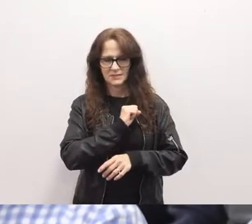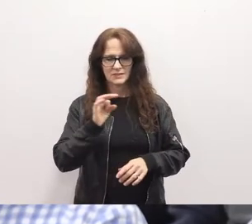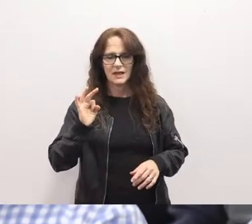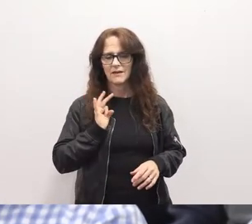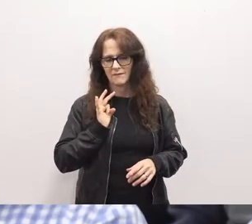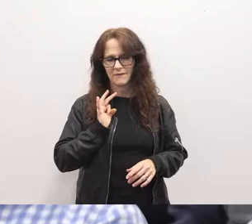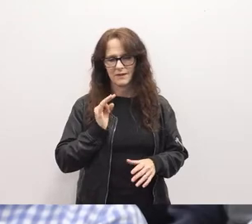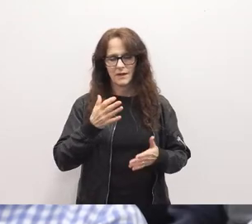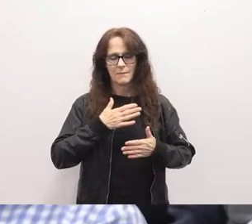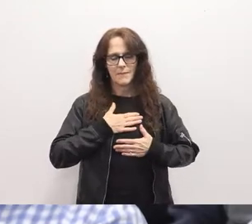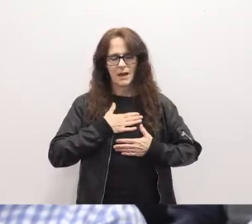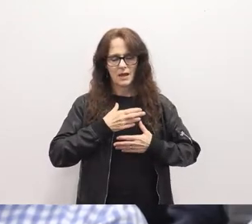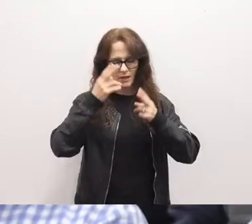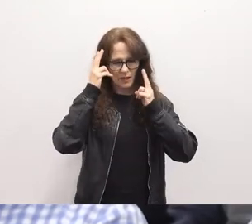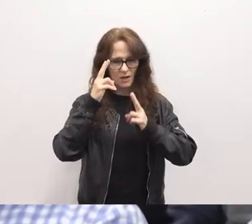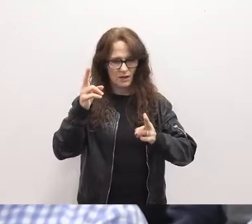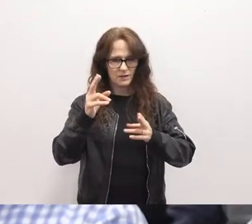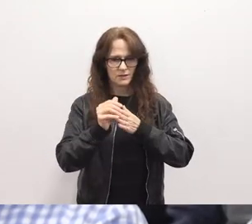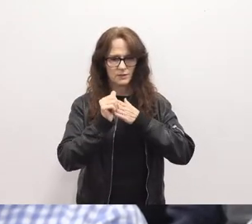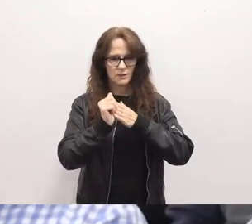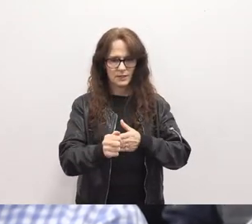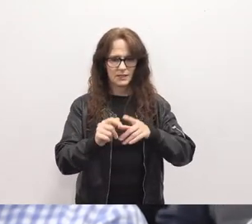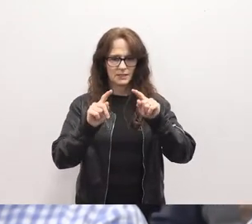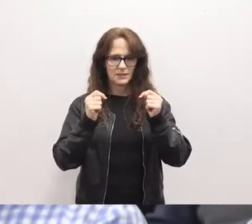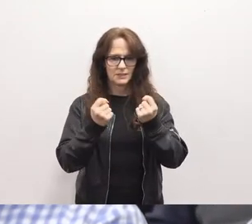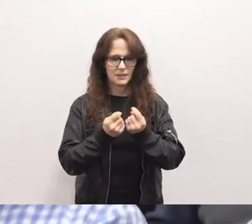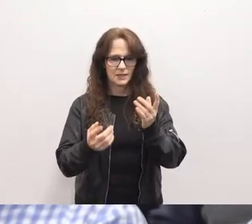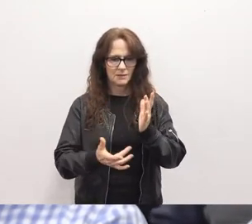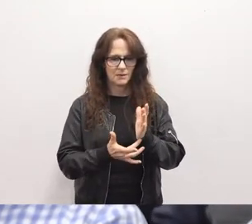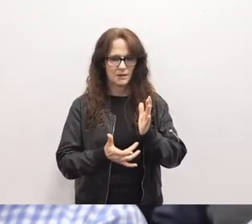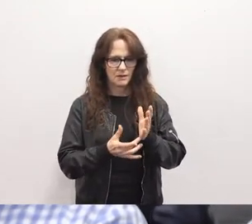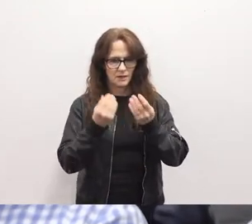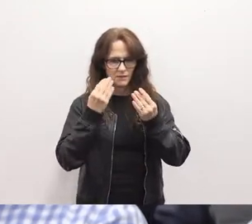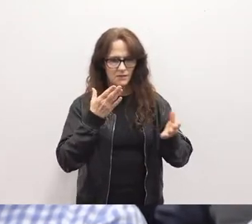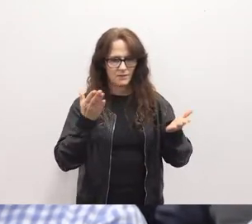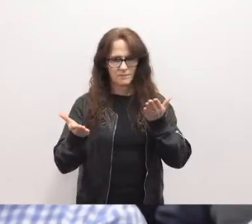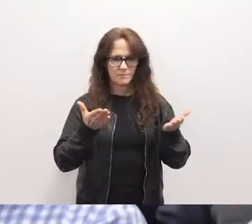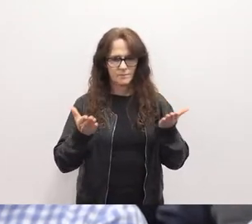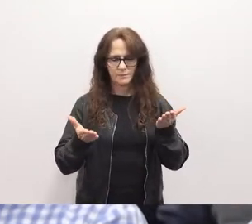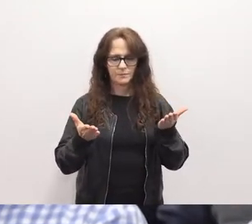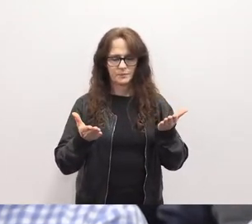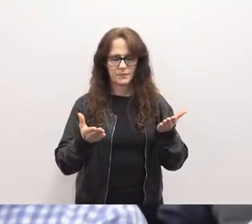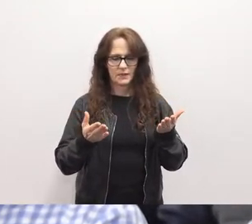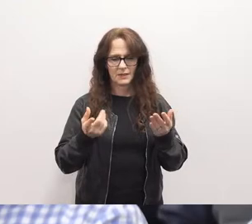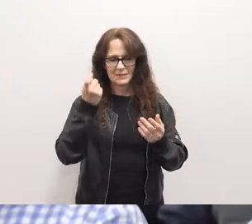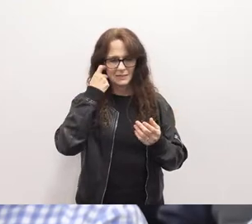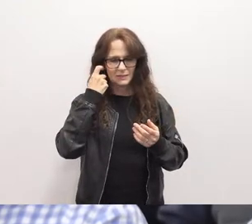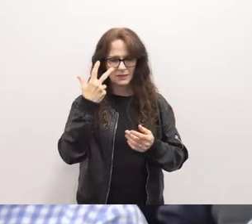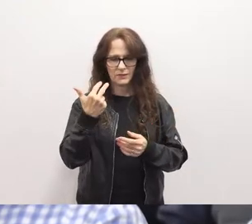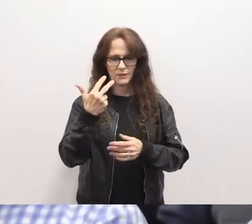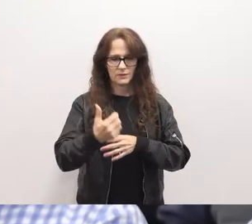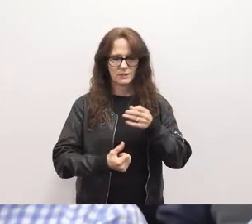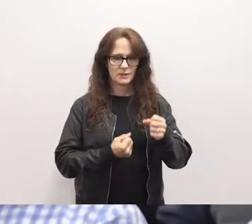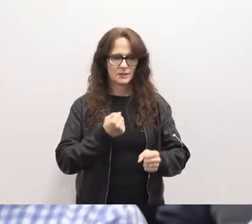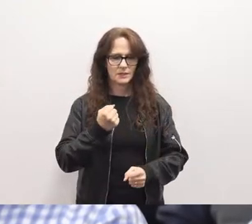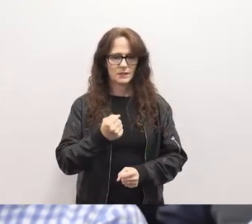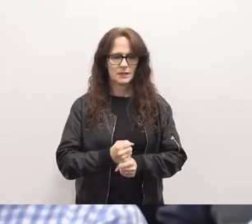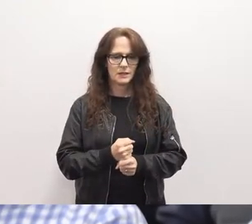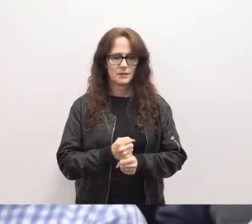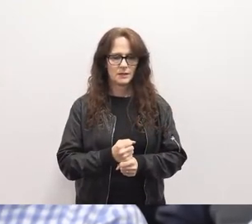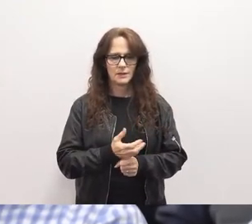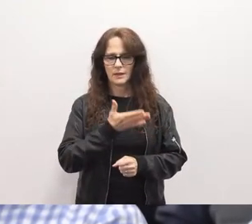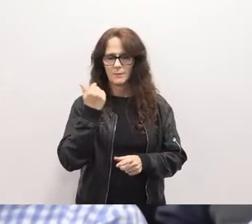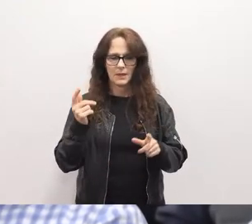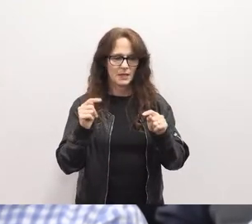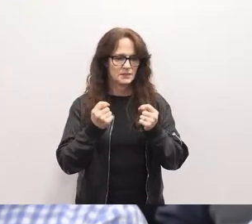been my honor to lead the fantastic team in technology and information services for the last 13 years, the best